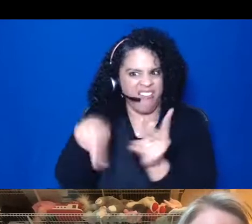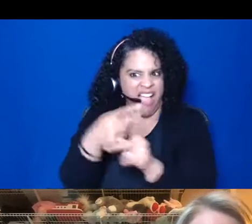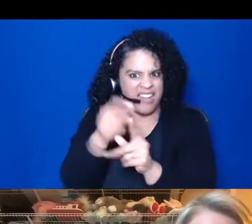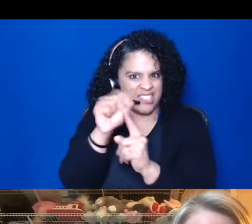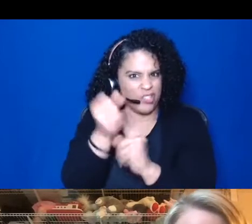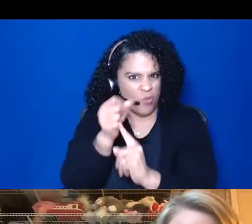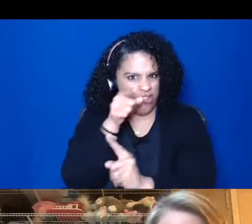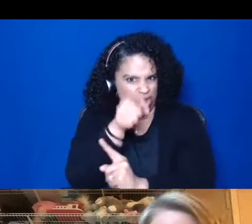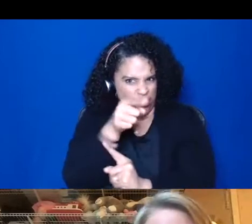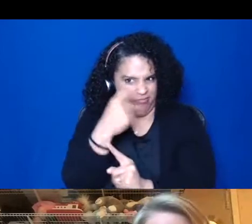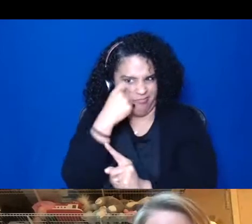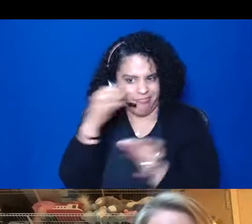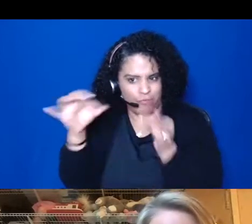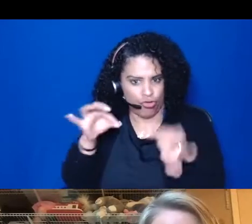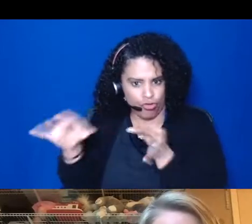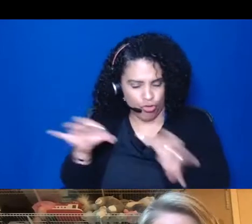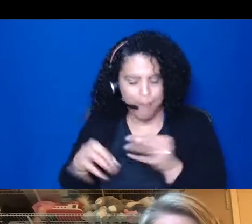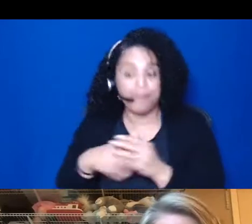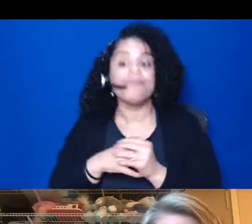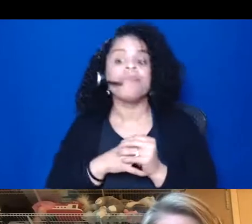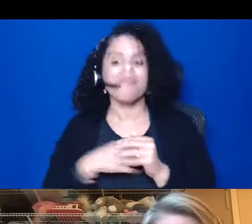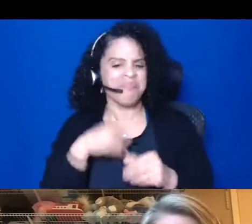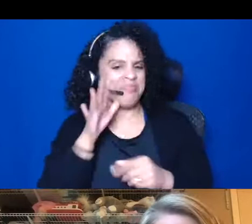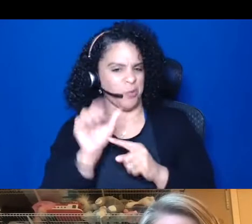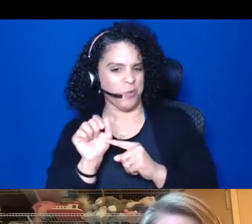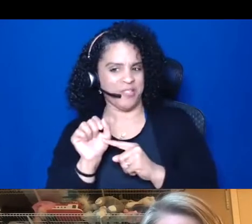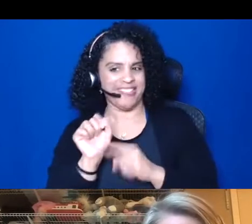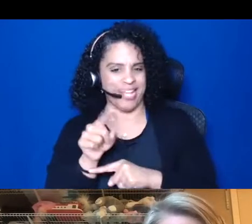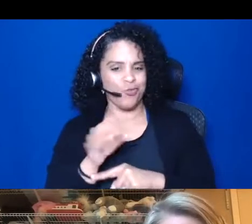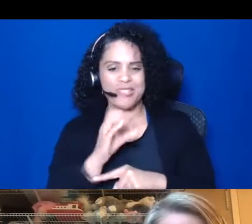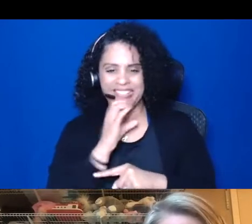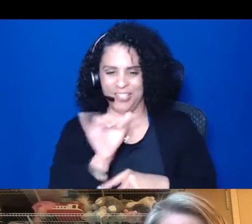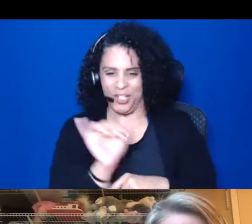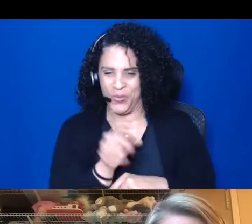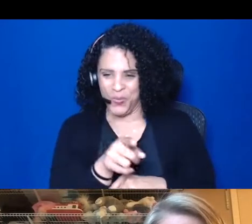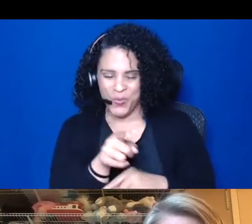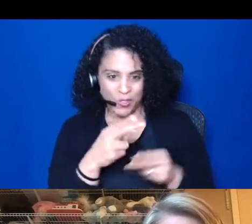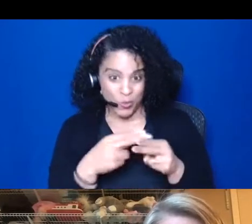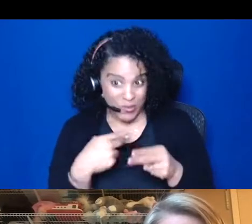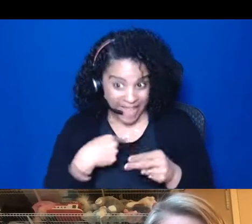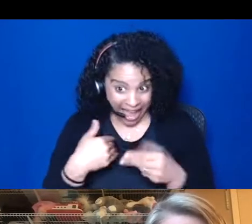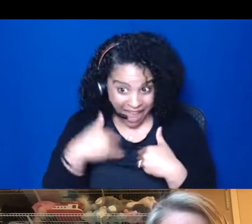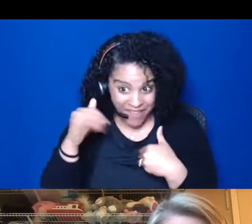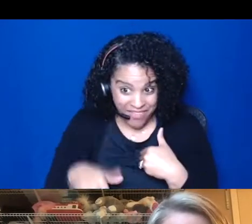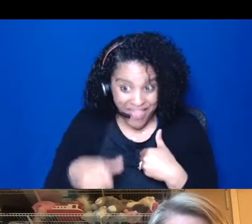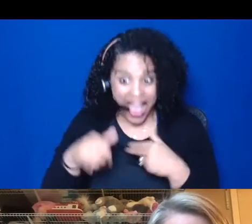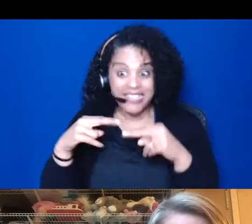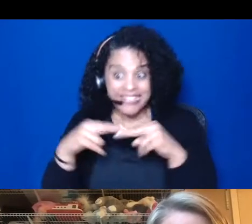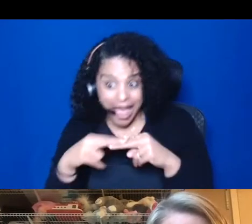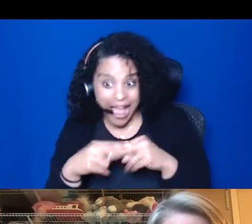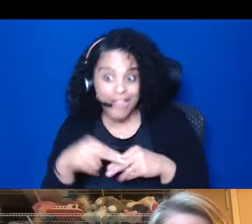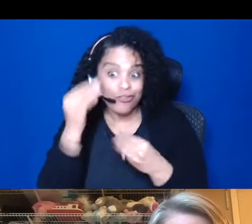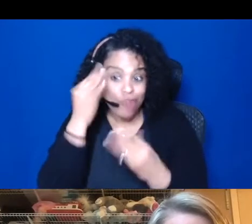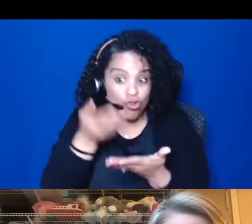you're describing. So I will send that to Cecily as soon as I have those resources slides ready.